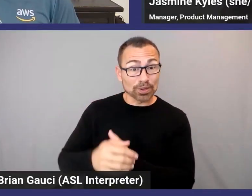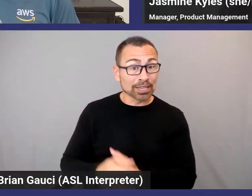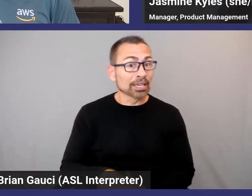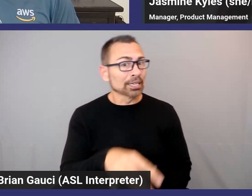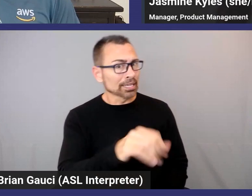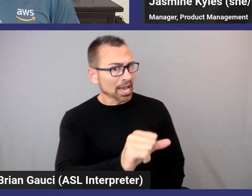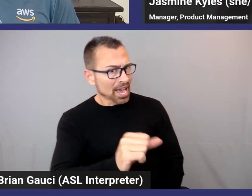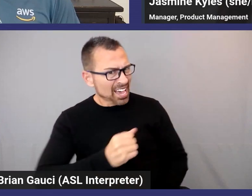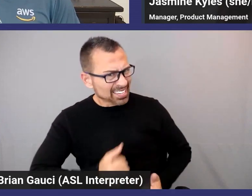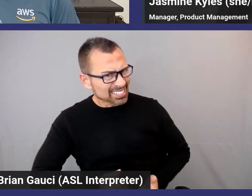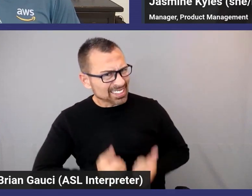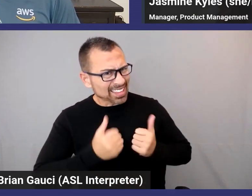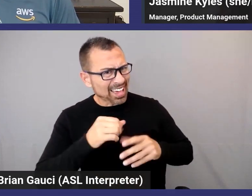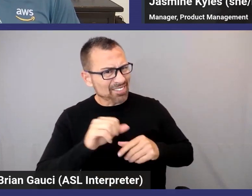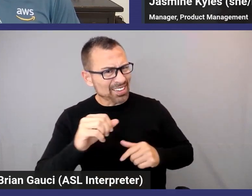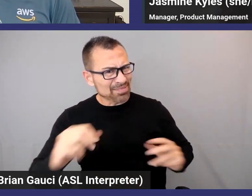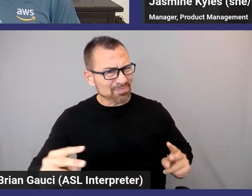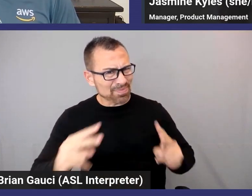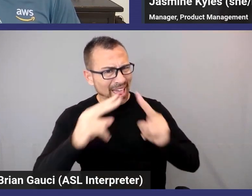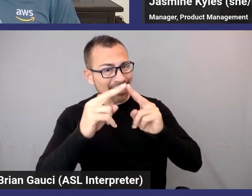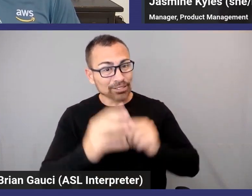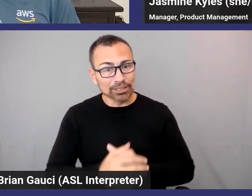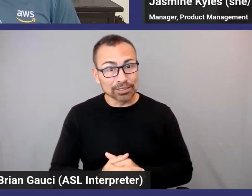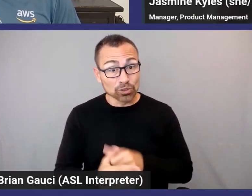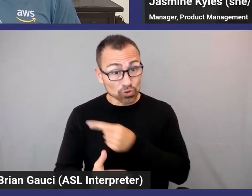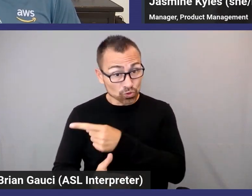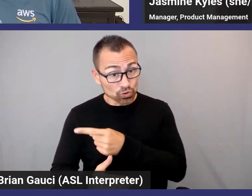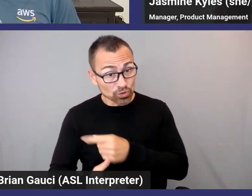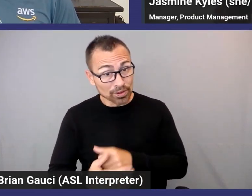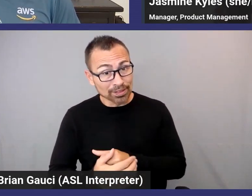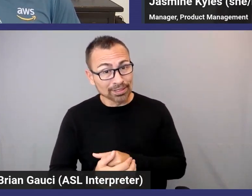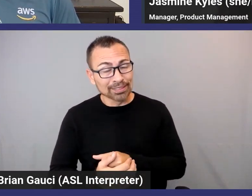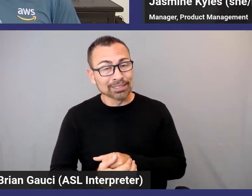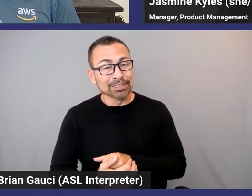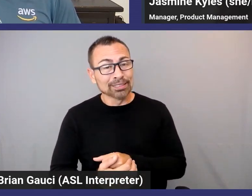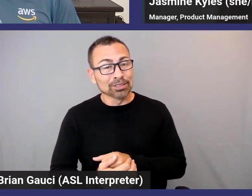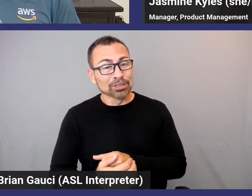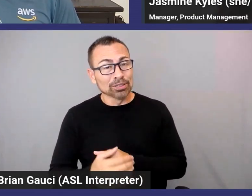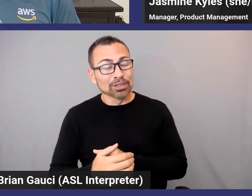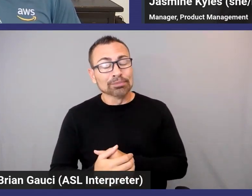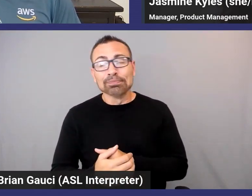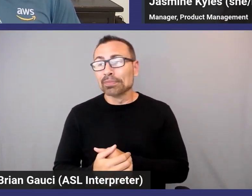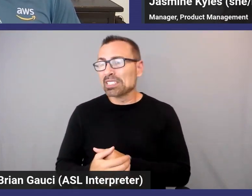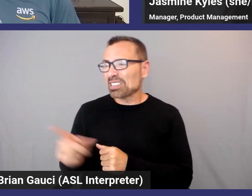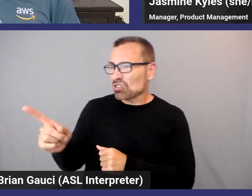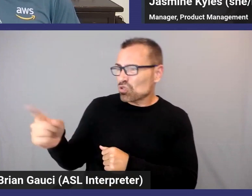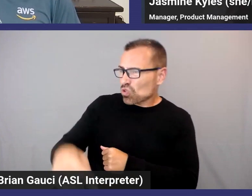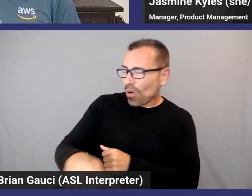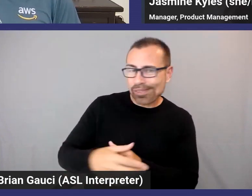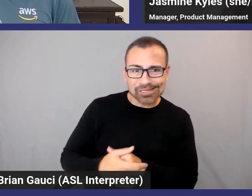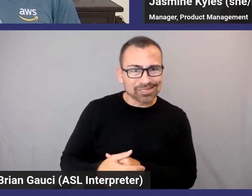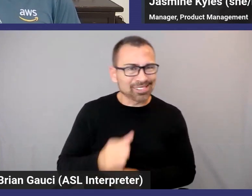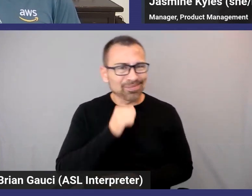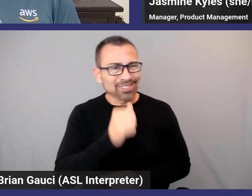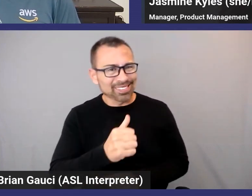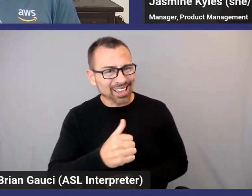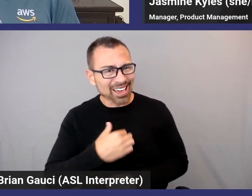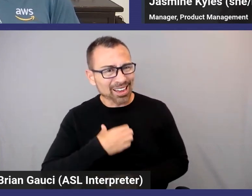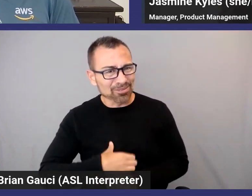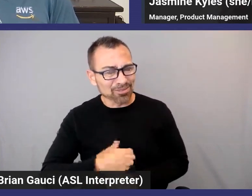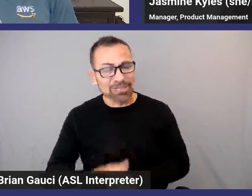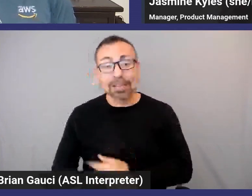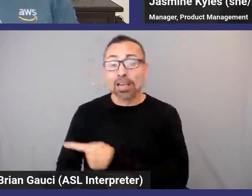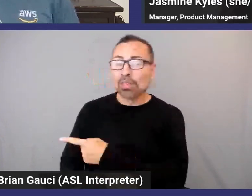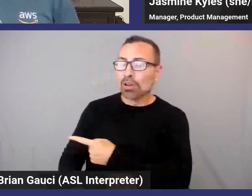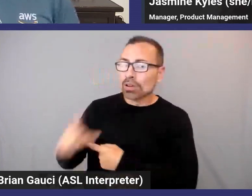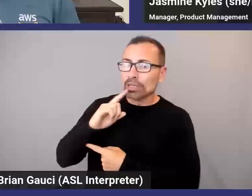I'm not. I wish I were. I know. I wish I were too. There's a lucky group of hosts that I think are going to be in Paris